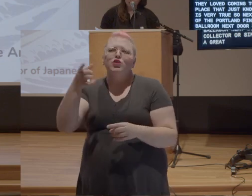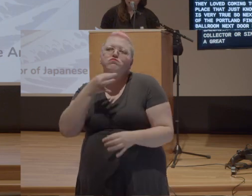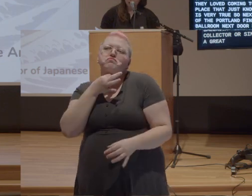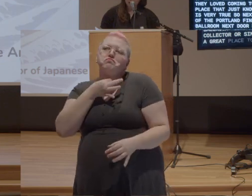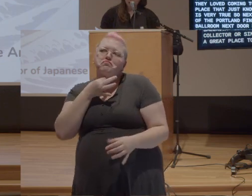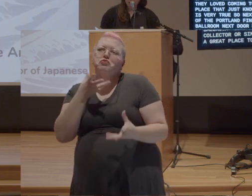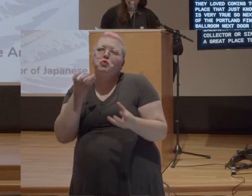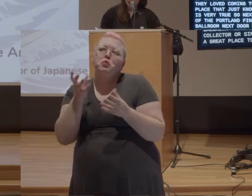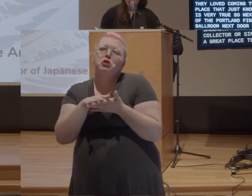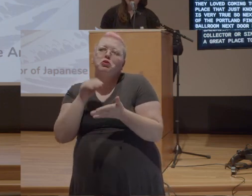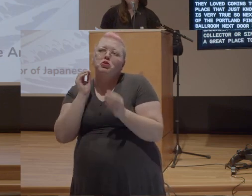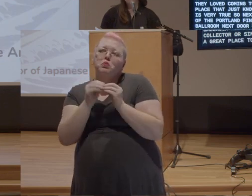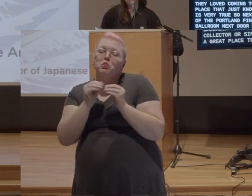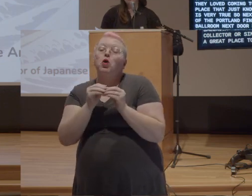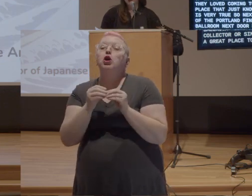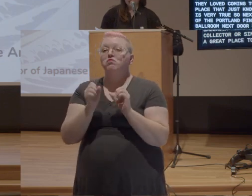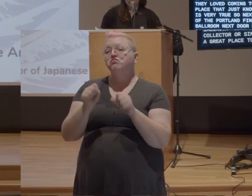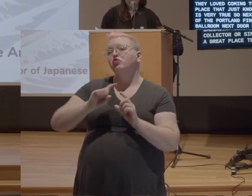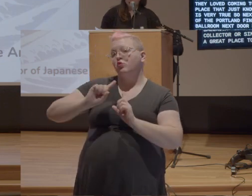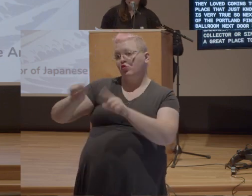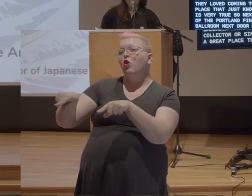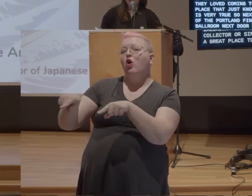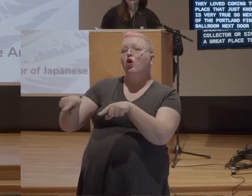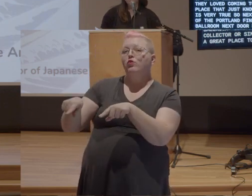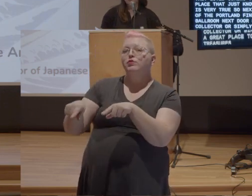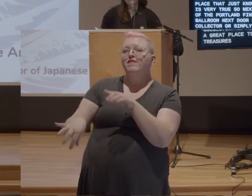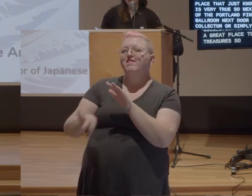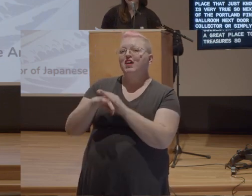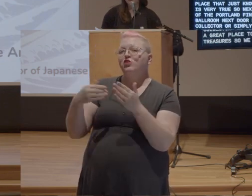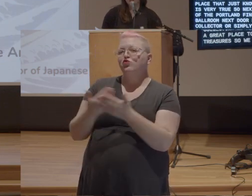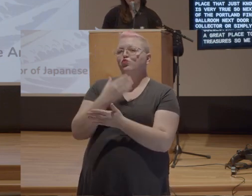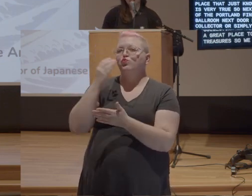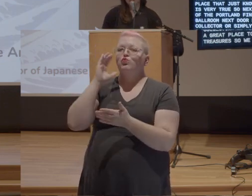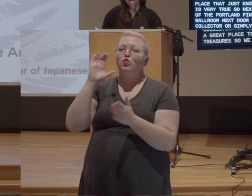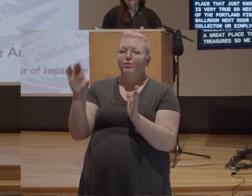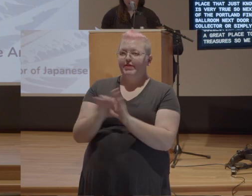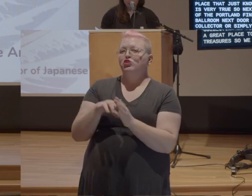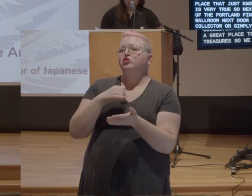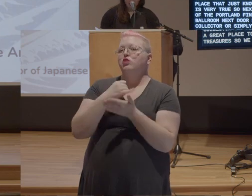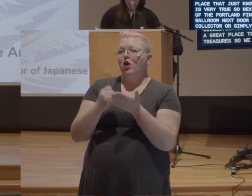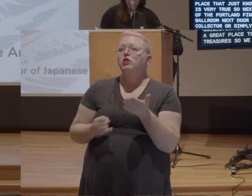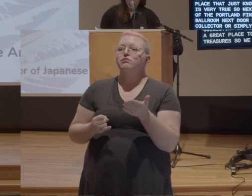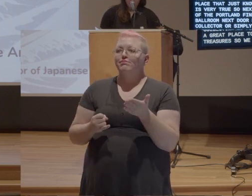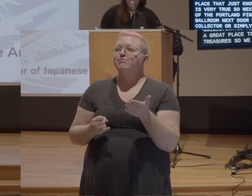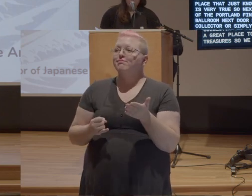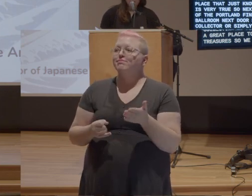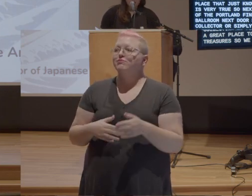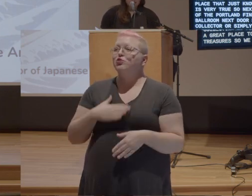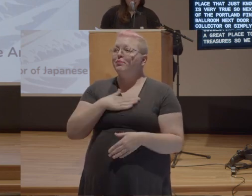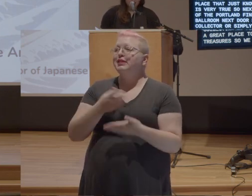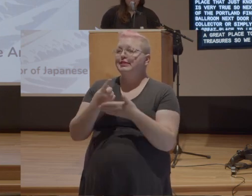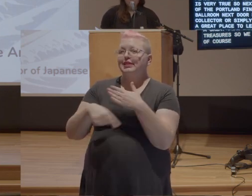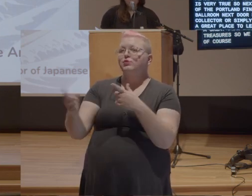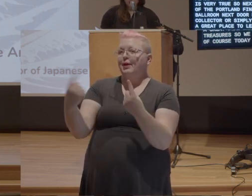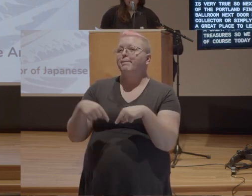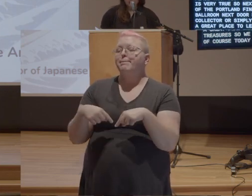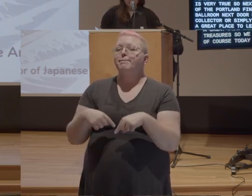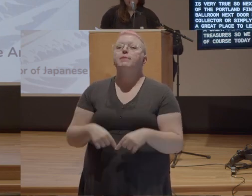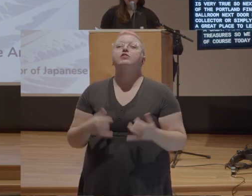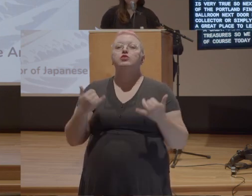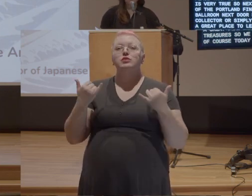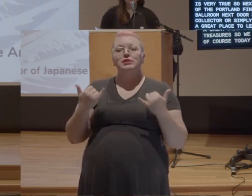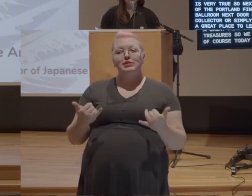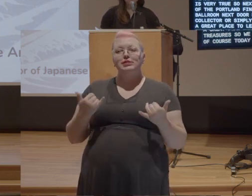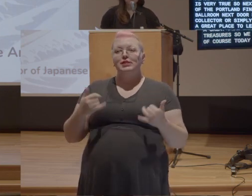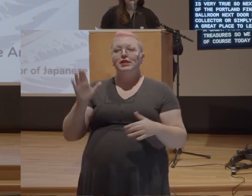place to learn and to discover new treasures. So we invite you back next weekend. And of course, today's lecture is presented